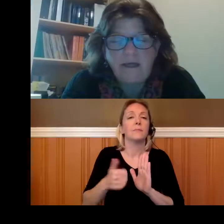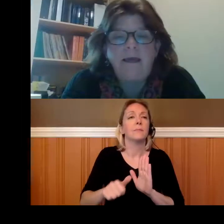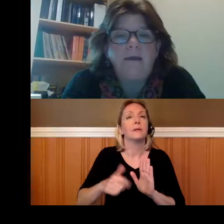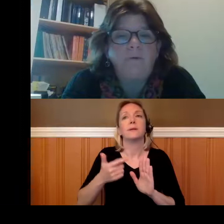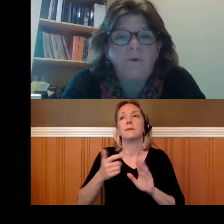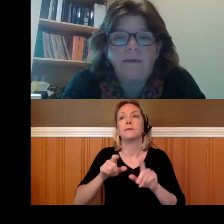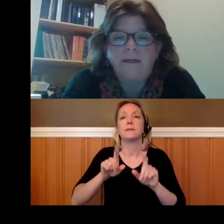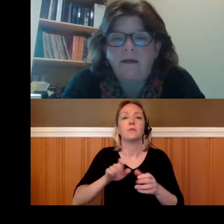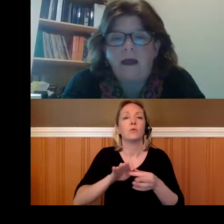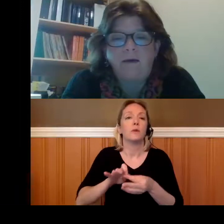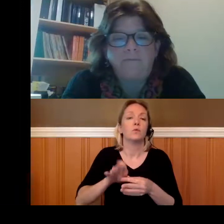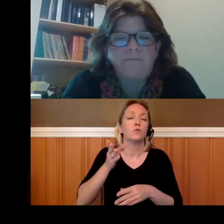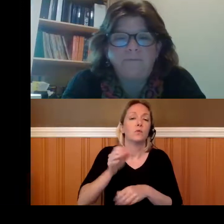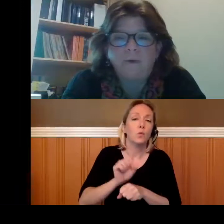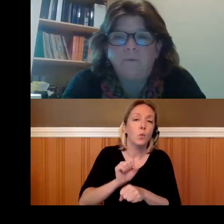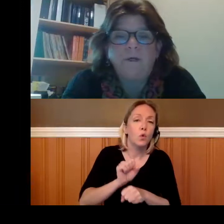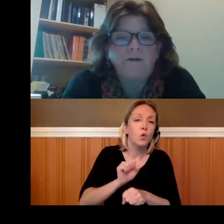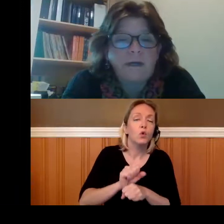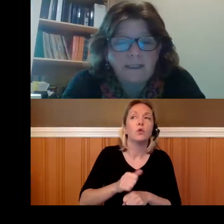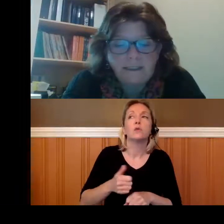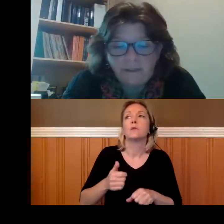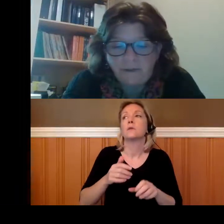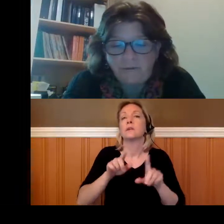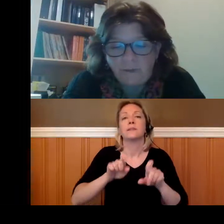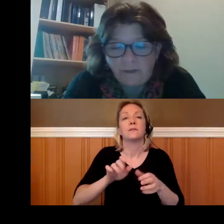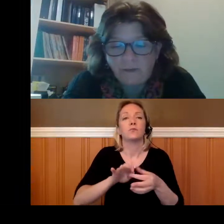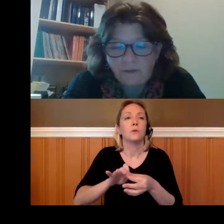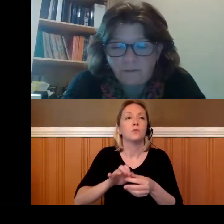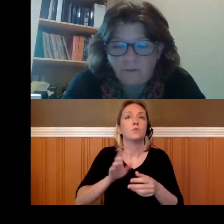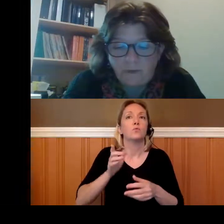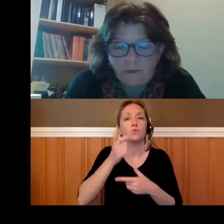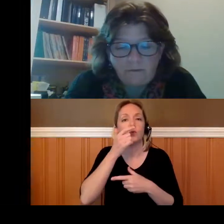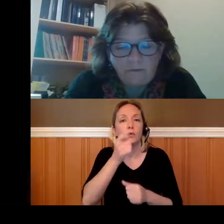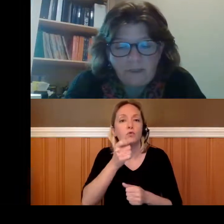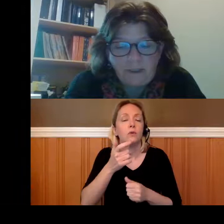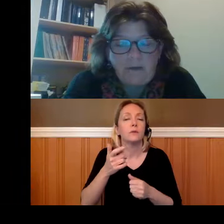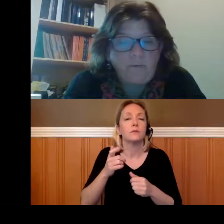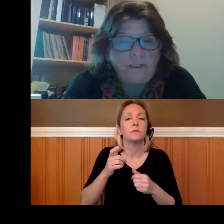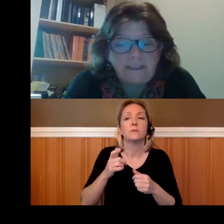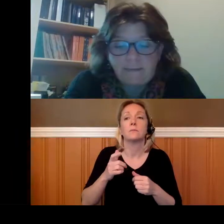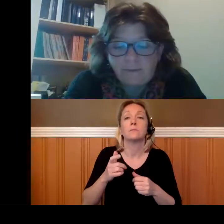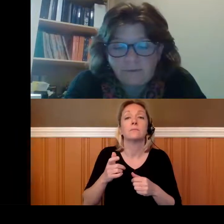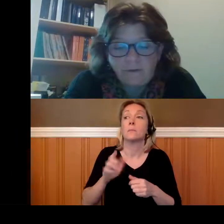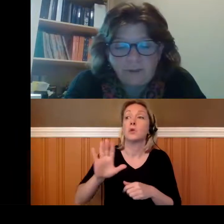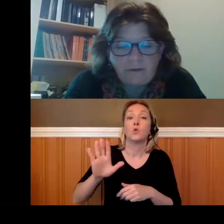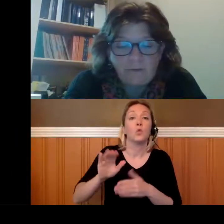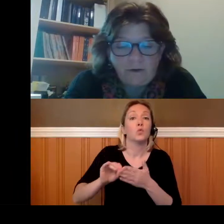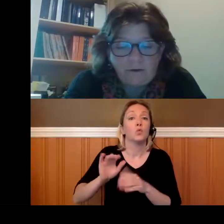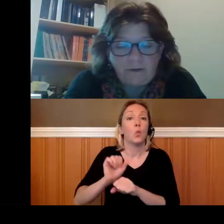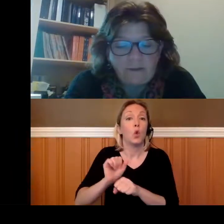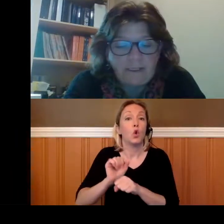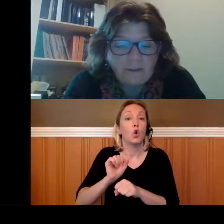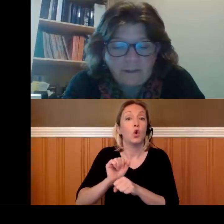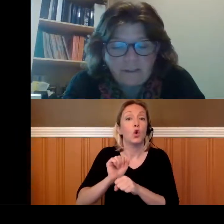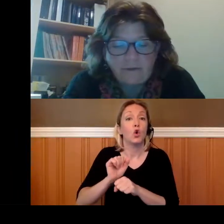employment, what your child likes to do, bring those results with you. Bring samples of your child's work that relate to his